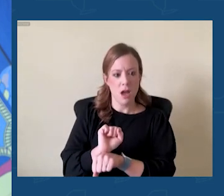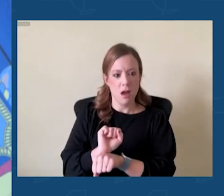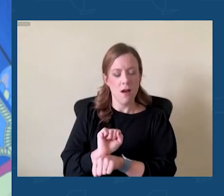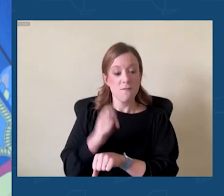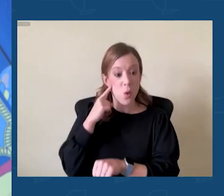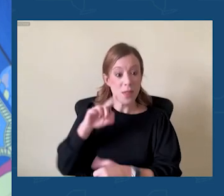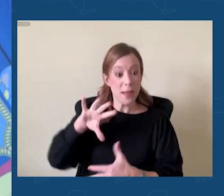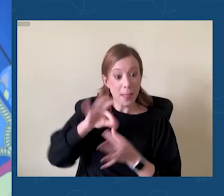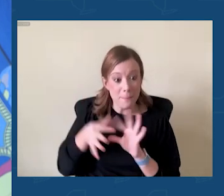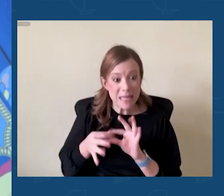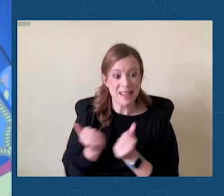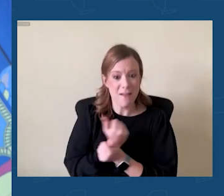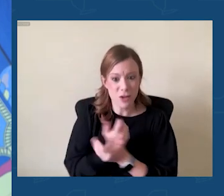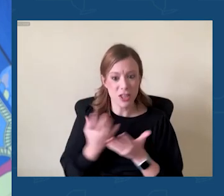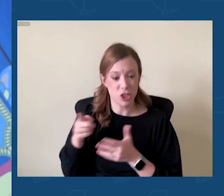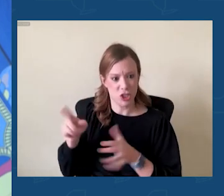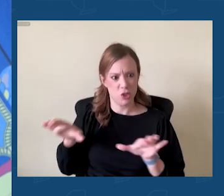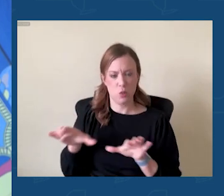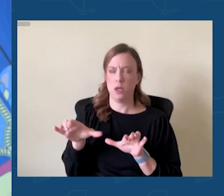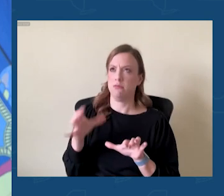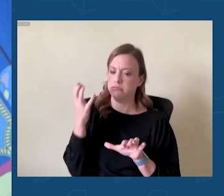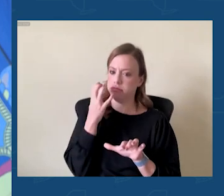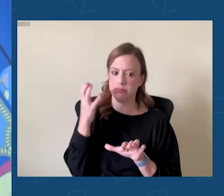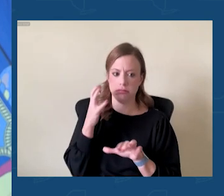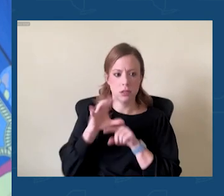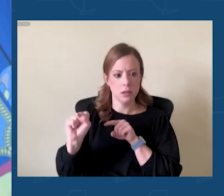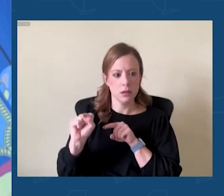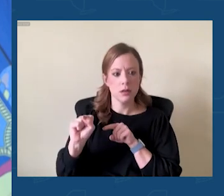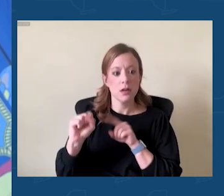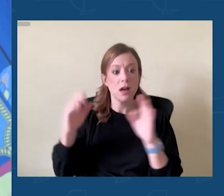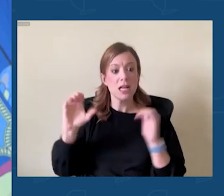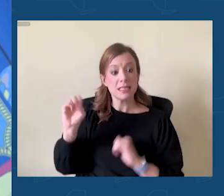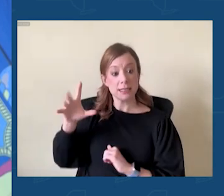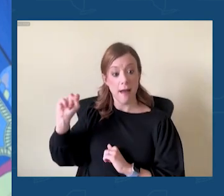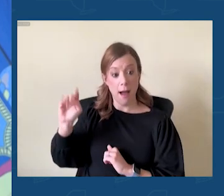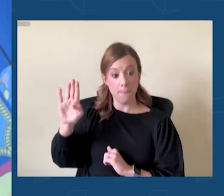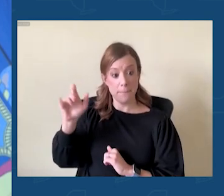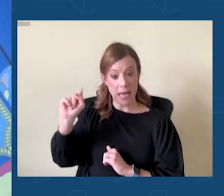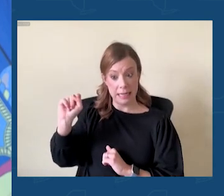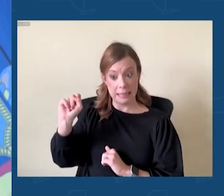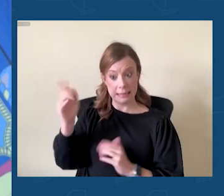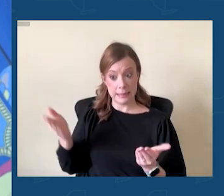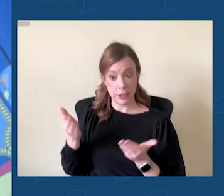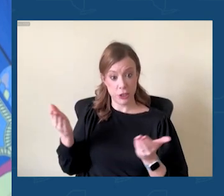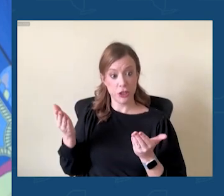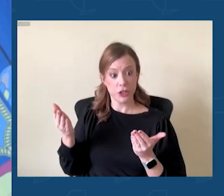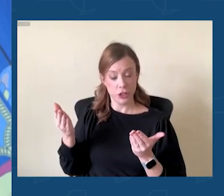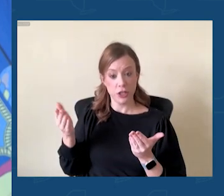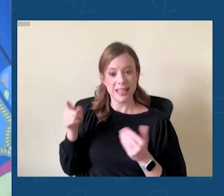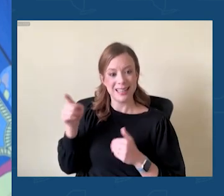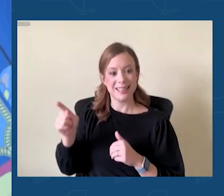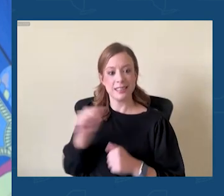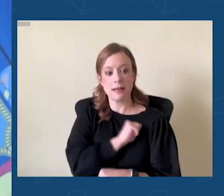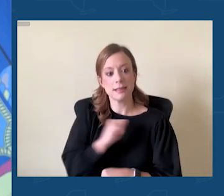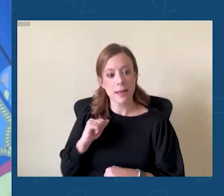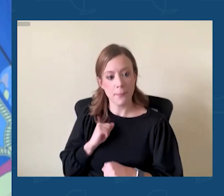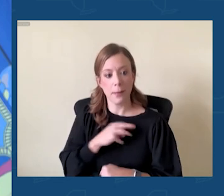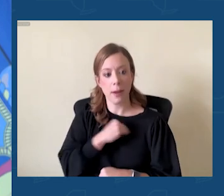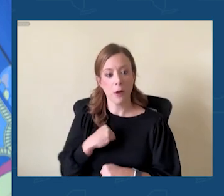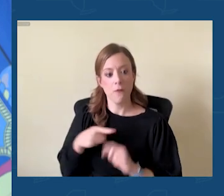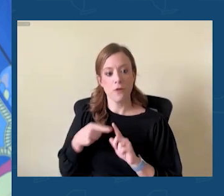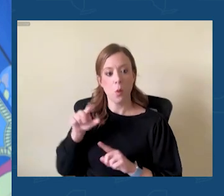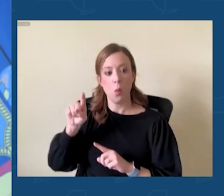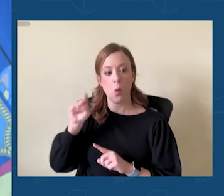we have incredible leaders. And also Scott Bennett is here. Scott, thank you for joining us here, Assembly member from the 107th District. So thank you,